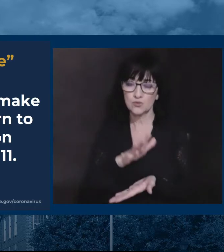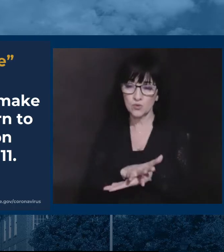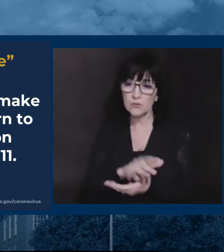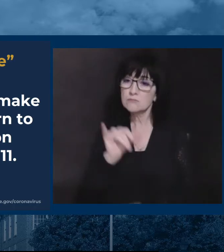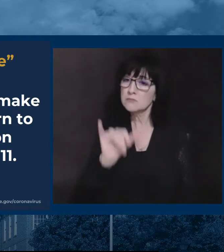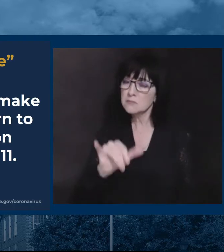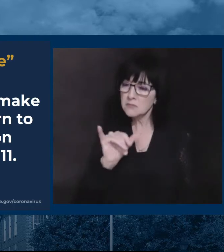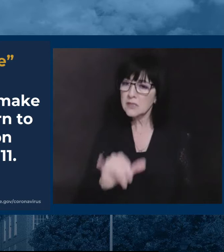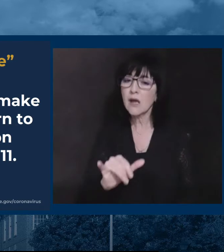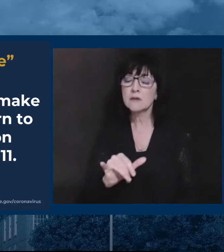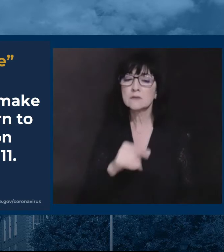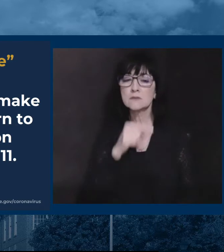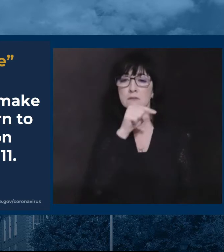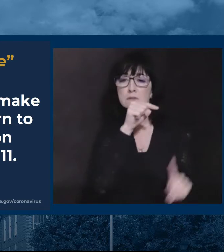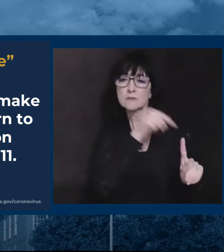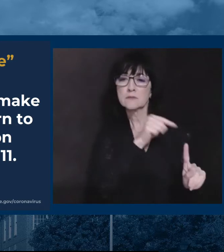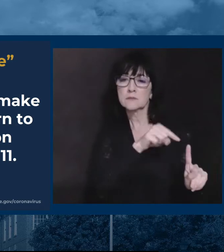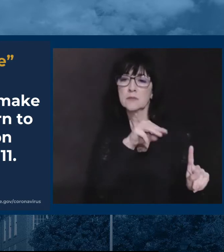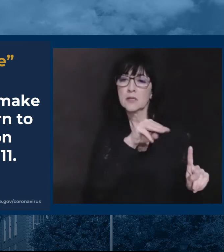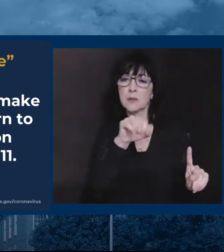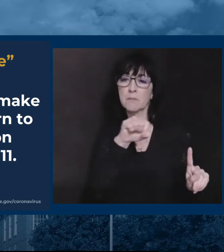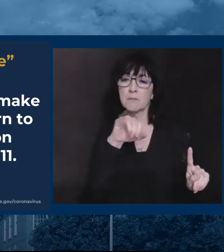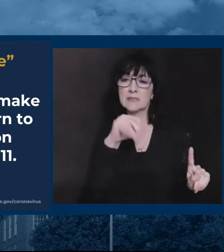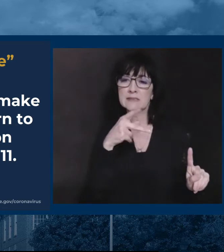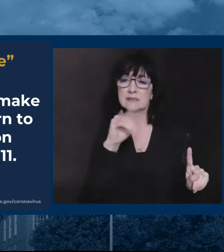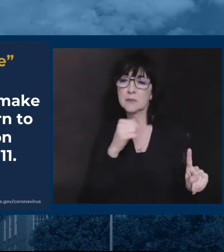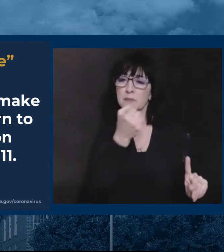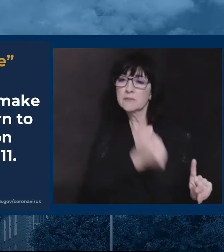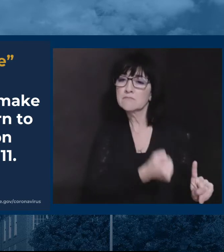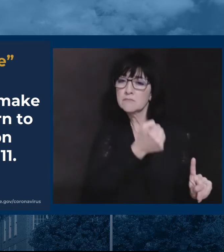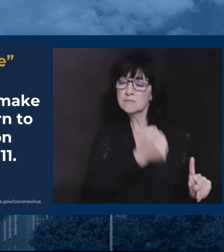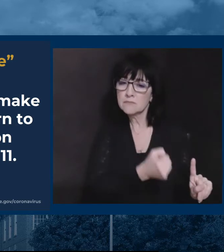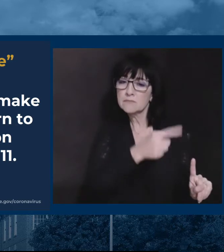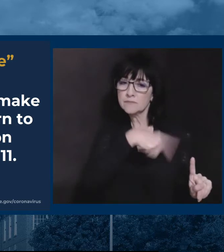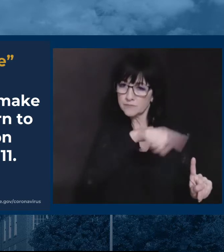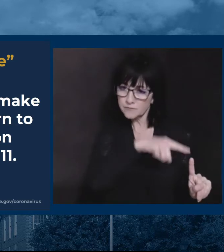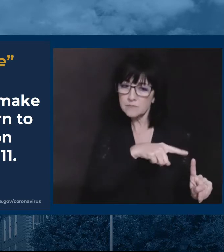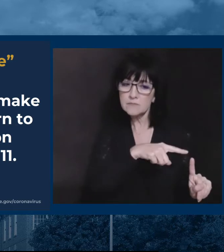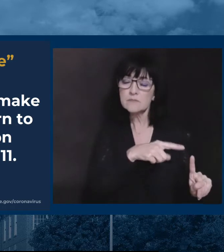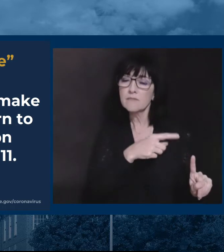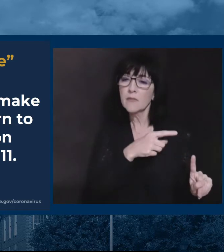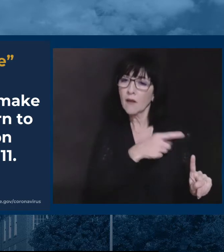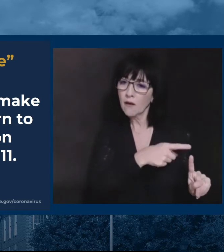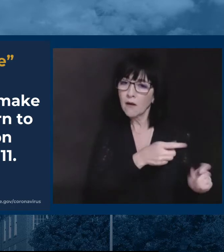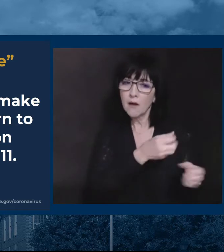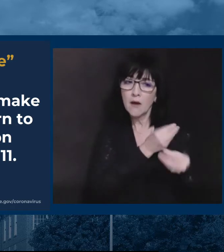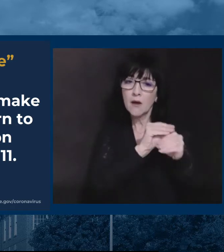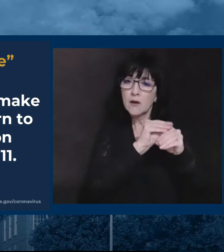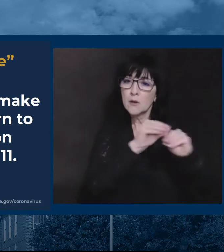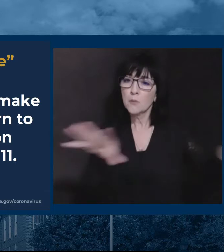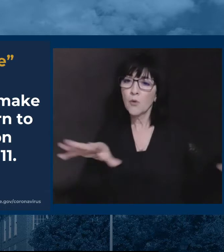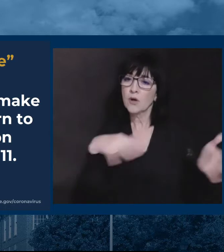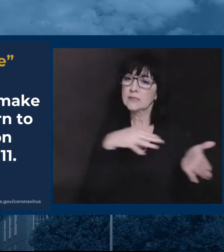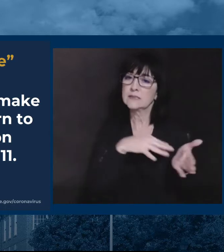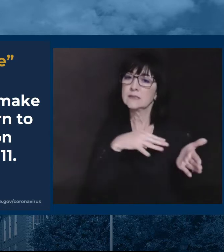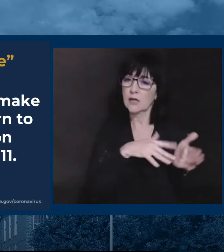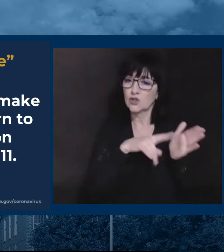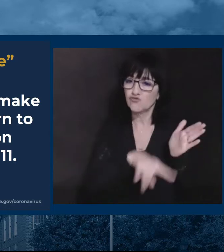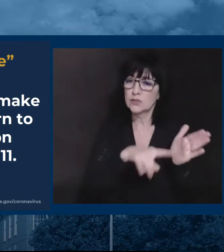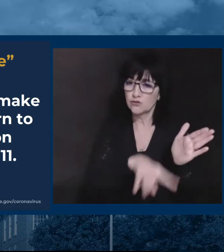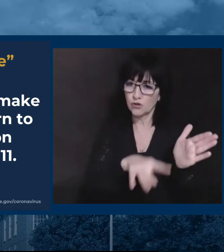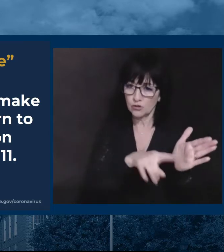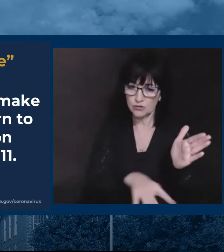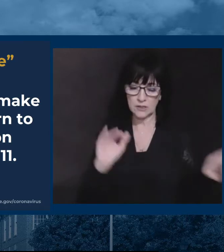about the spread in certain venues outside of schools, and then that compares it to